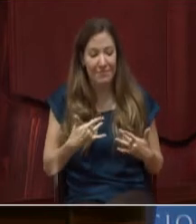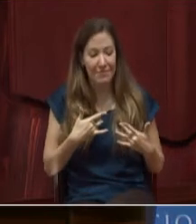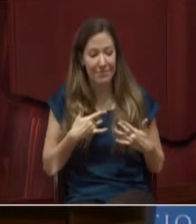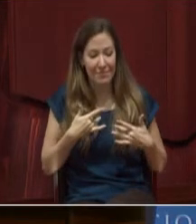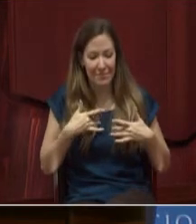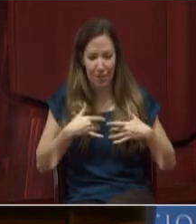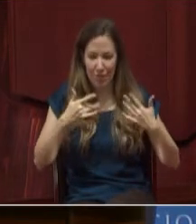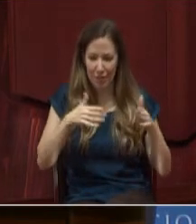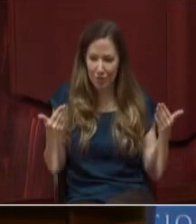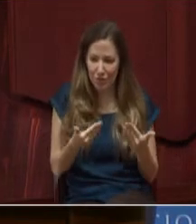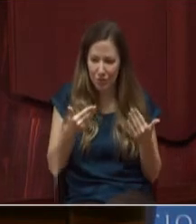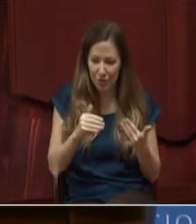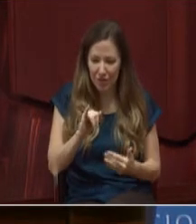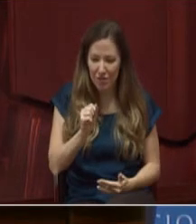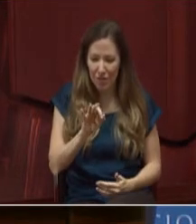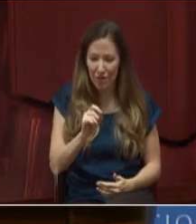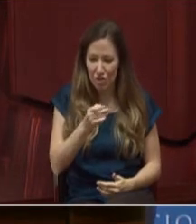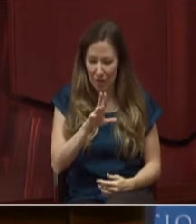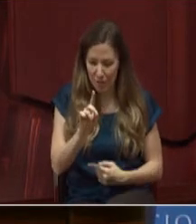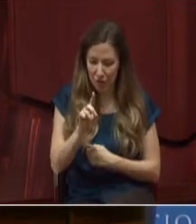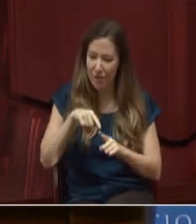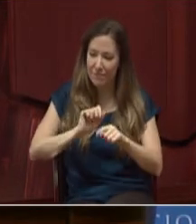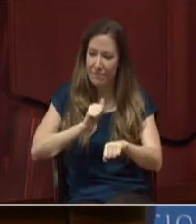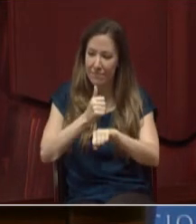the Nixon Legacy Forums. Jeff is a graduate